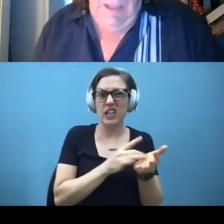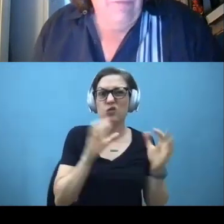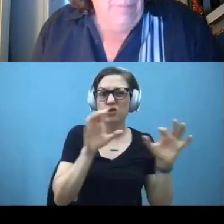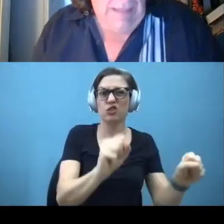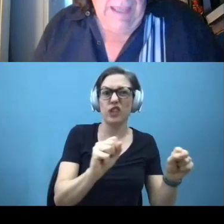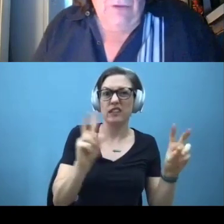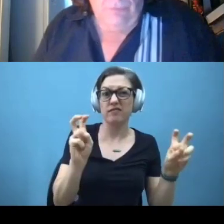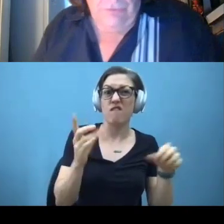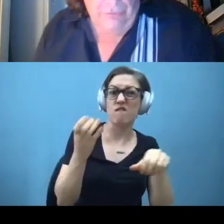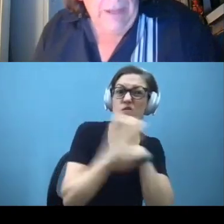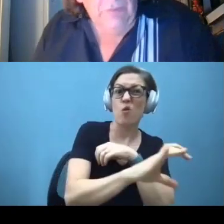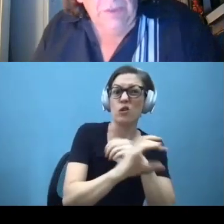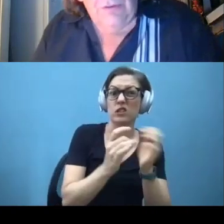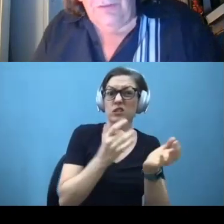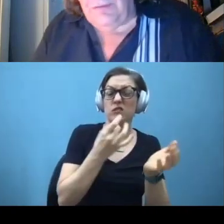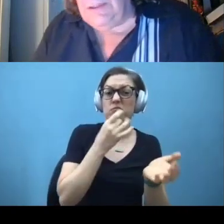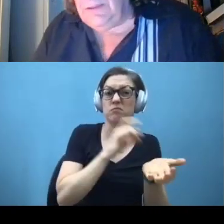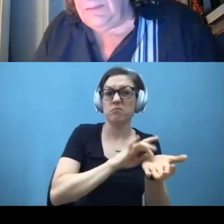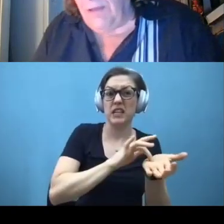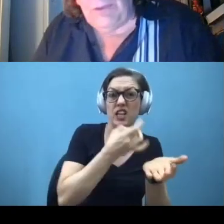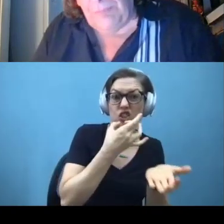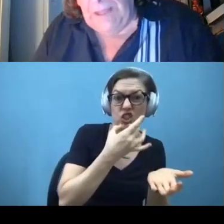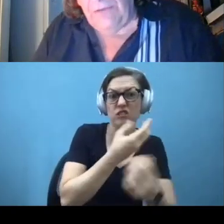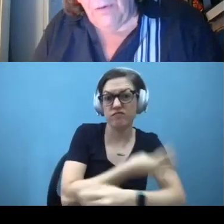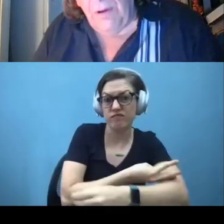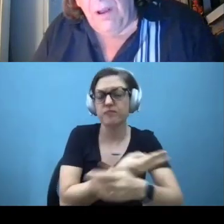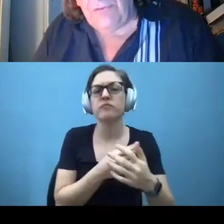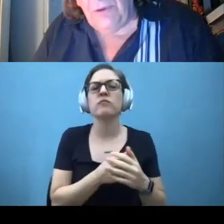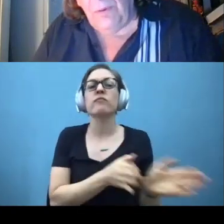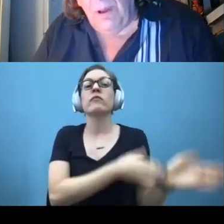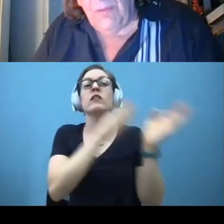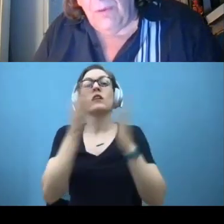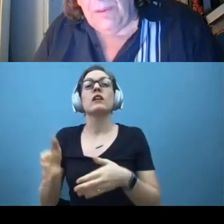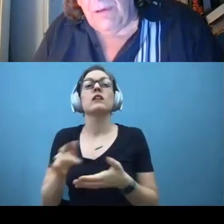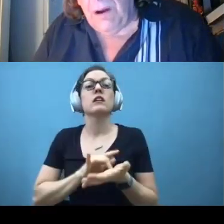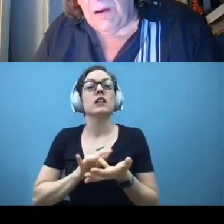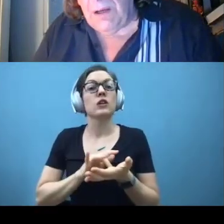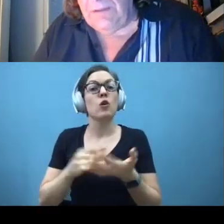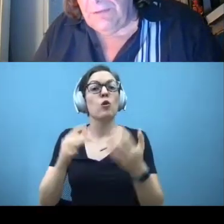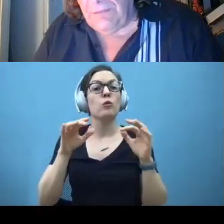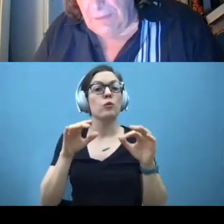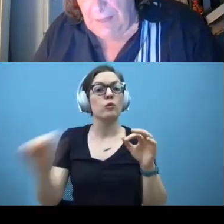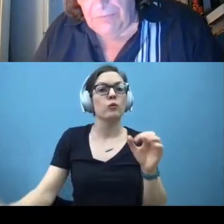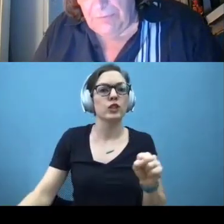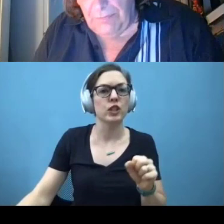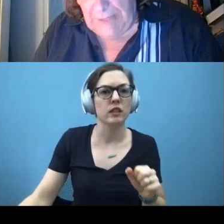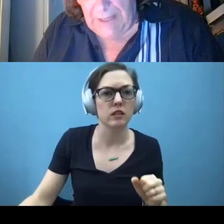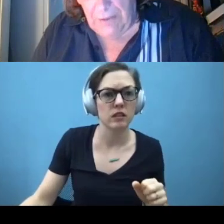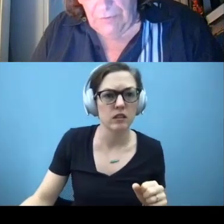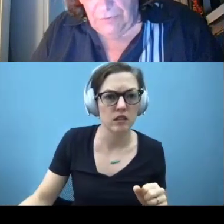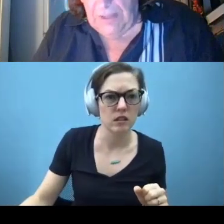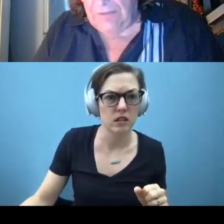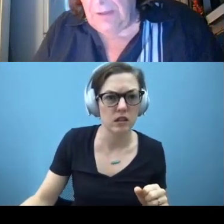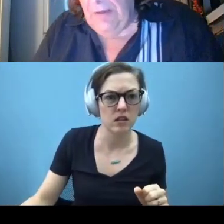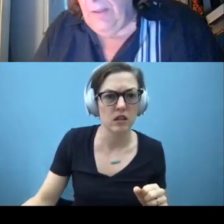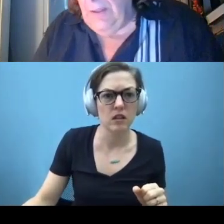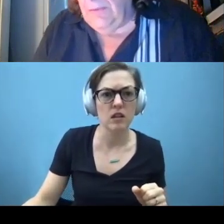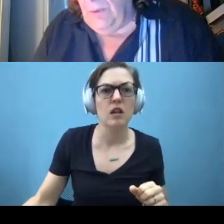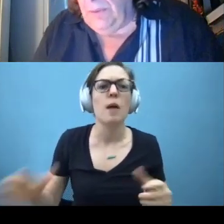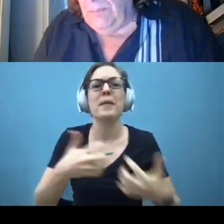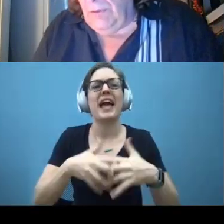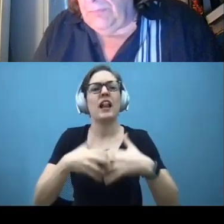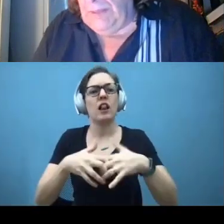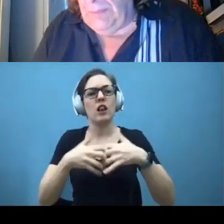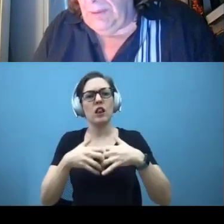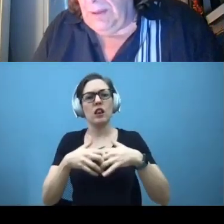And then we have the mechanical restraint, which is self-explanatory also, although there are different types of mechanical restraints. The